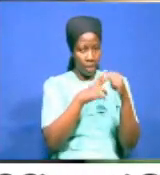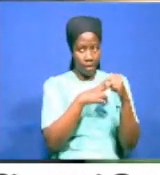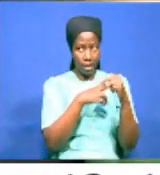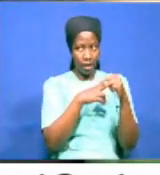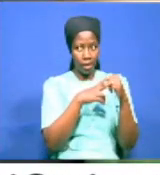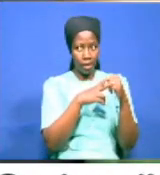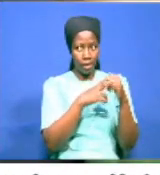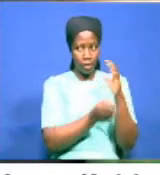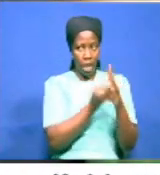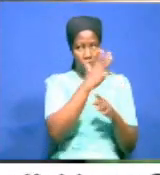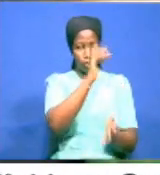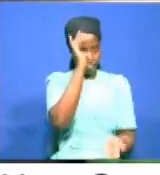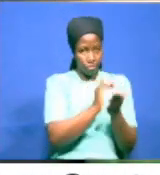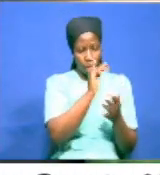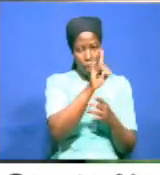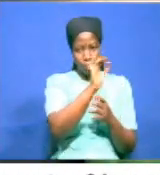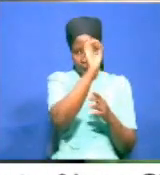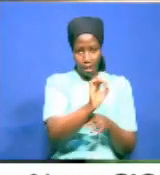marginally by 1% to